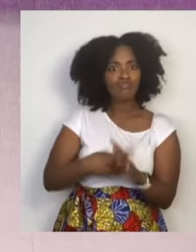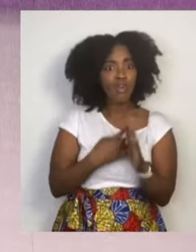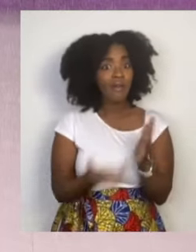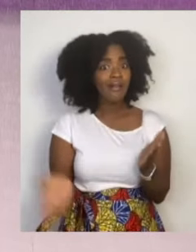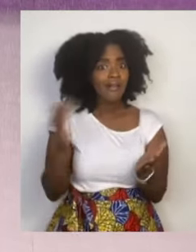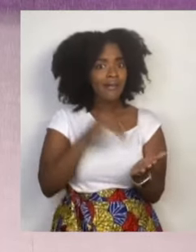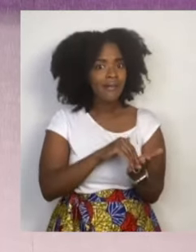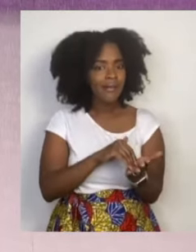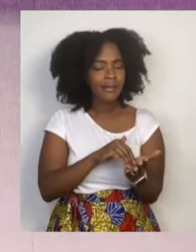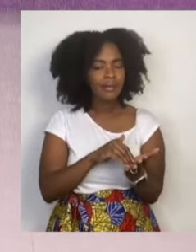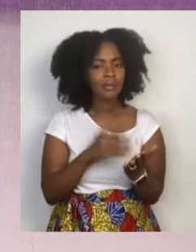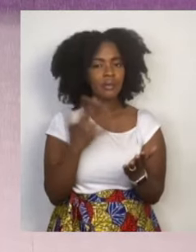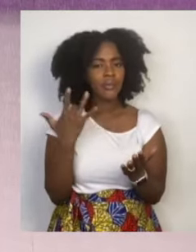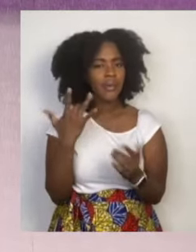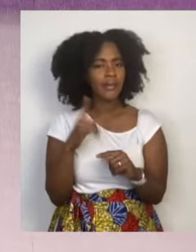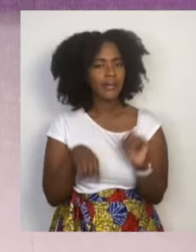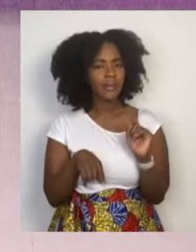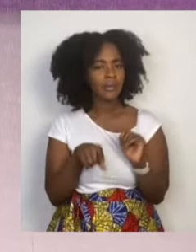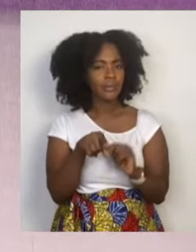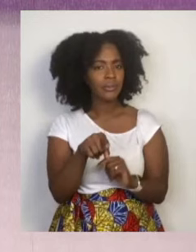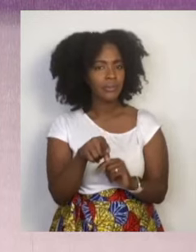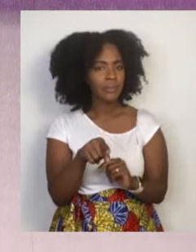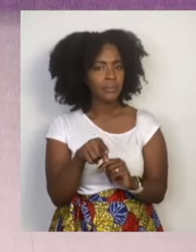Oh, y'all didn't like that.